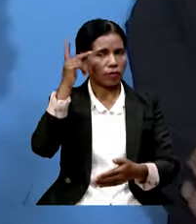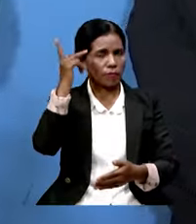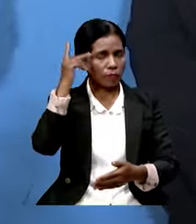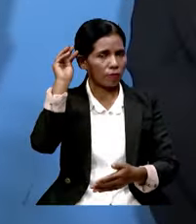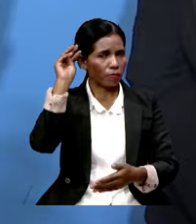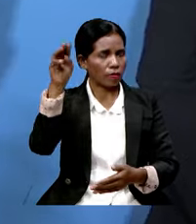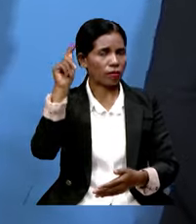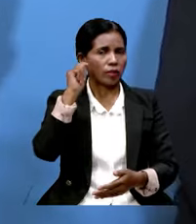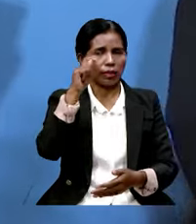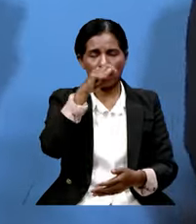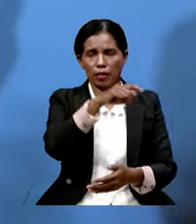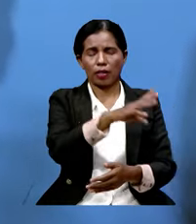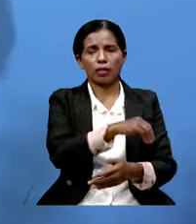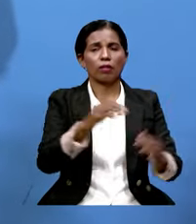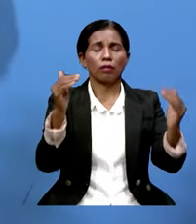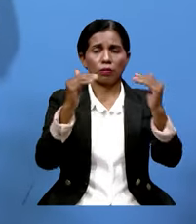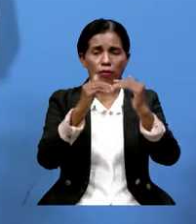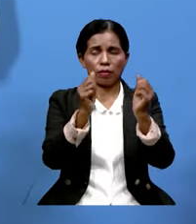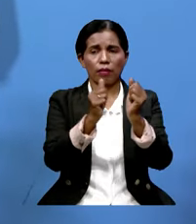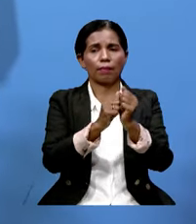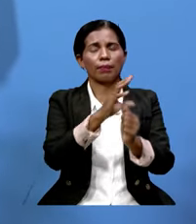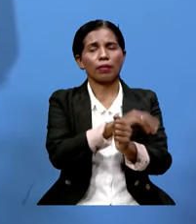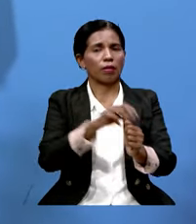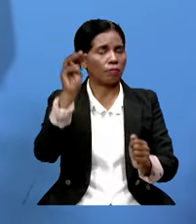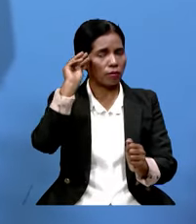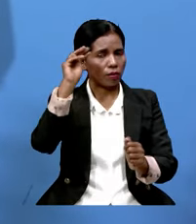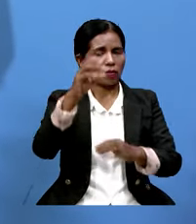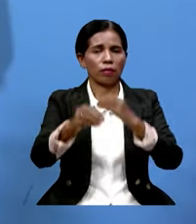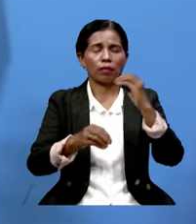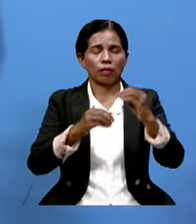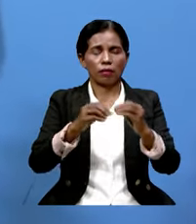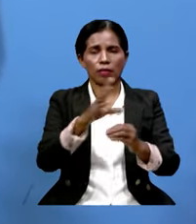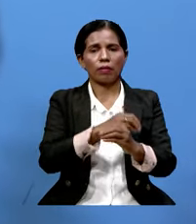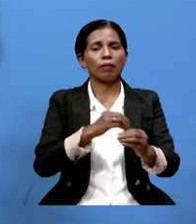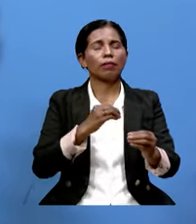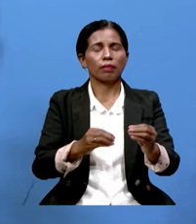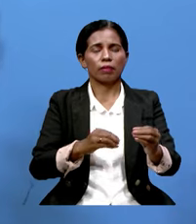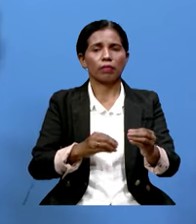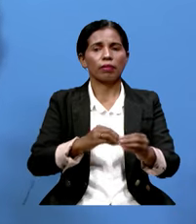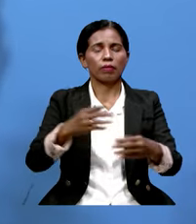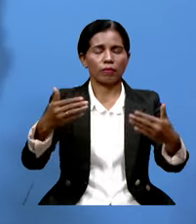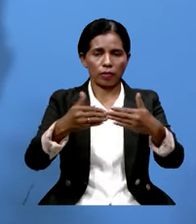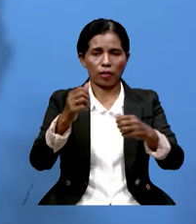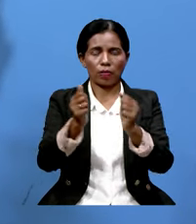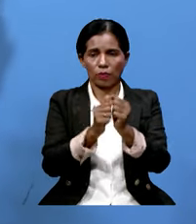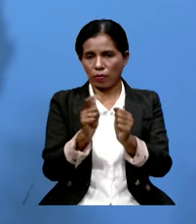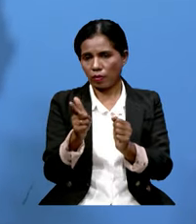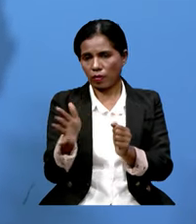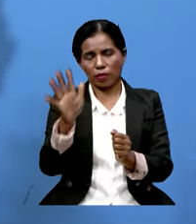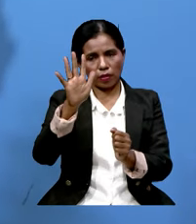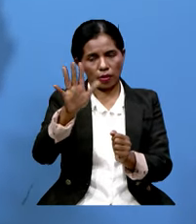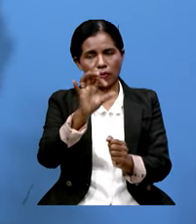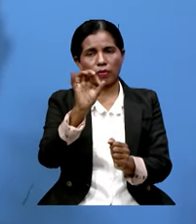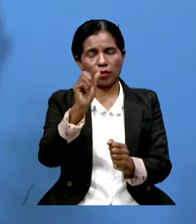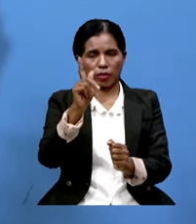Tailândia a abertura sobre uma comissão subregional para a gestão ministerial com a poluição transfronteira para o honor recém-limané. Francisco